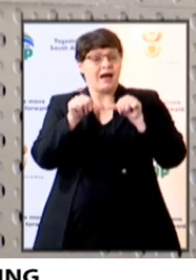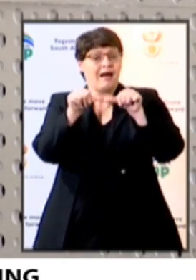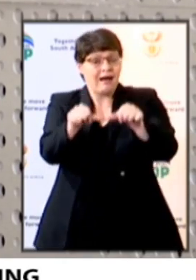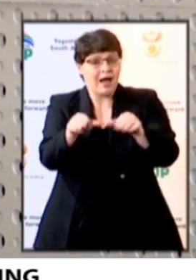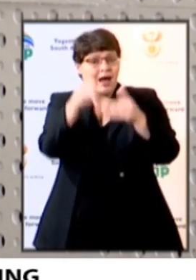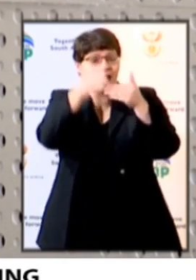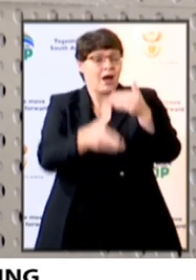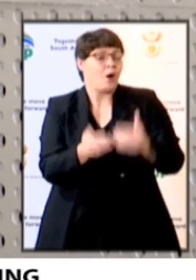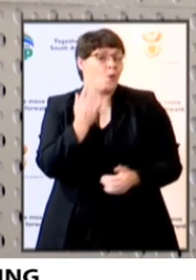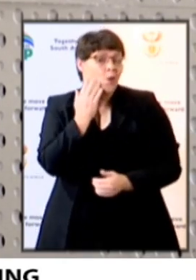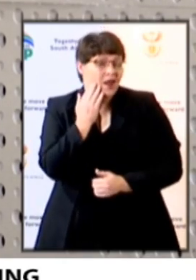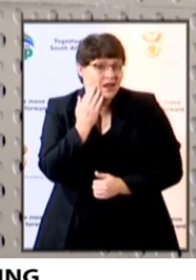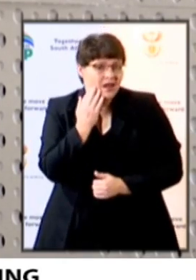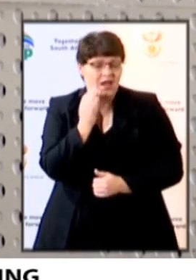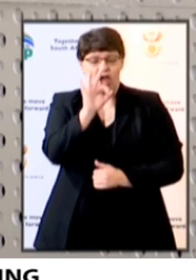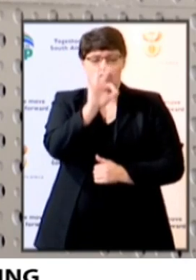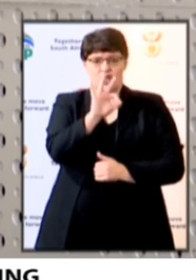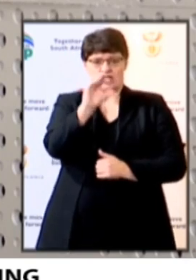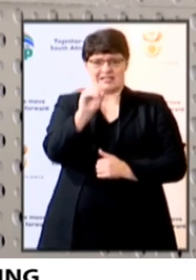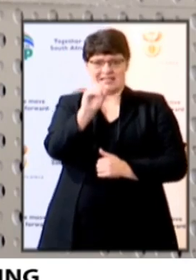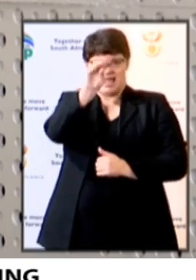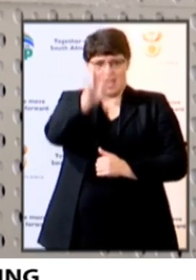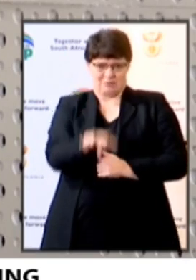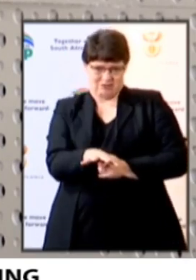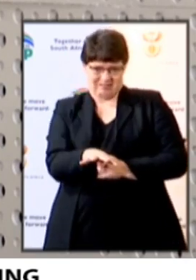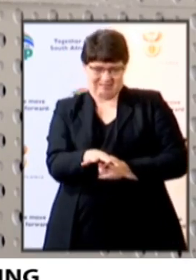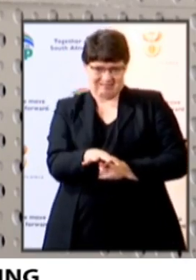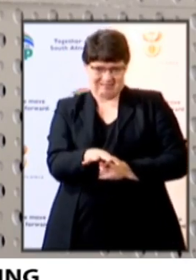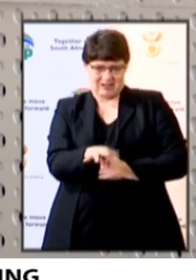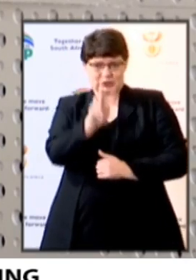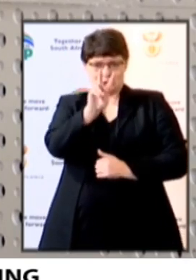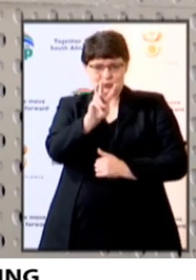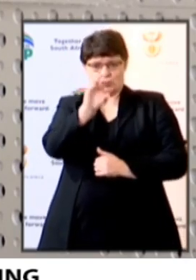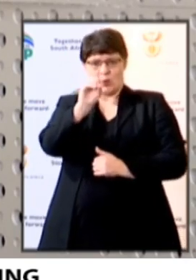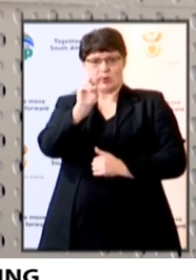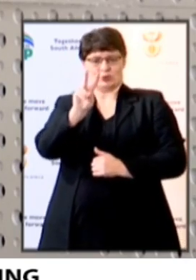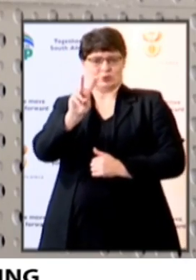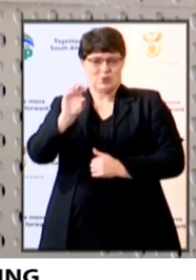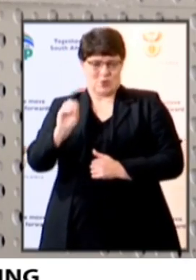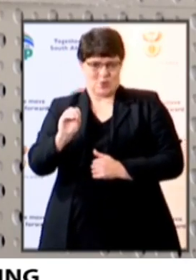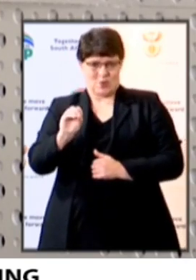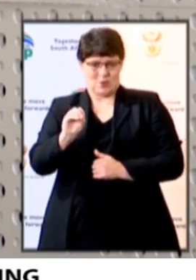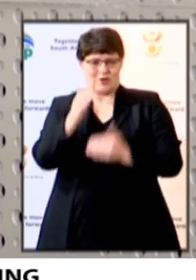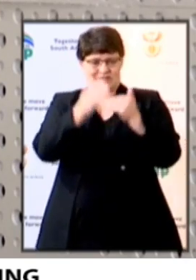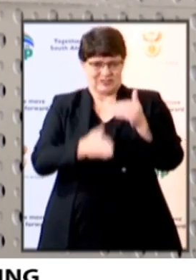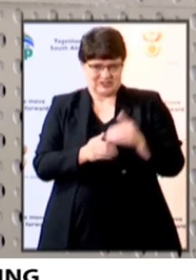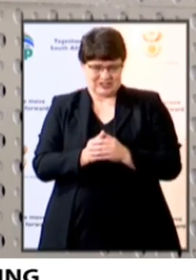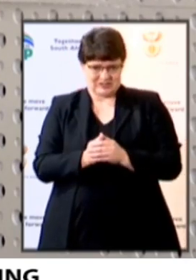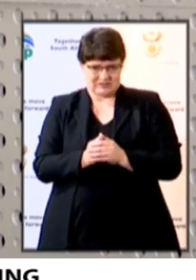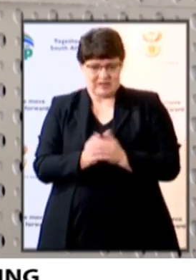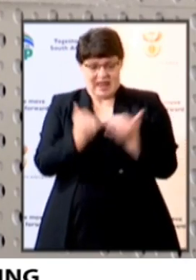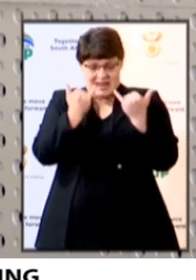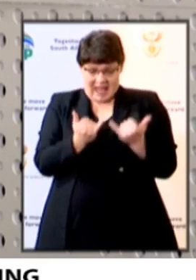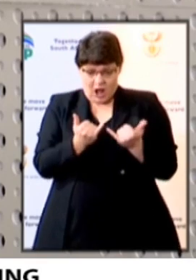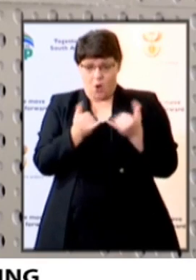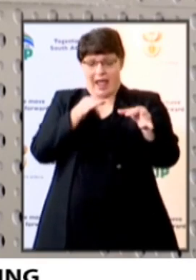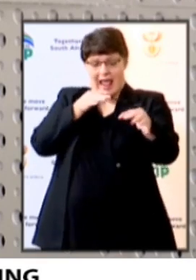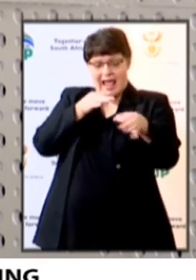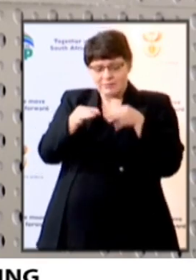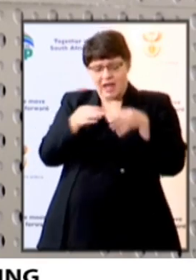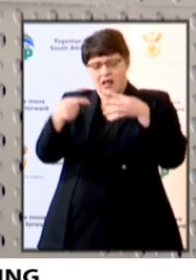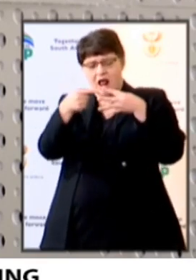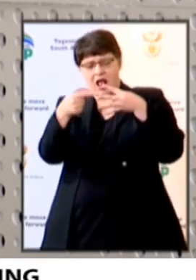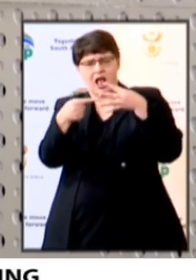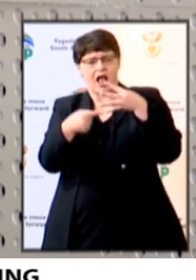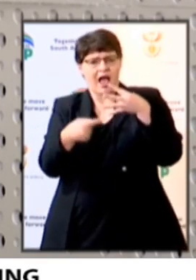April, until the 30th of April. So the measures that we are going to speak to now